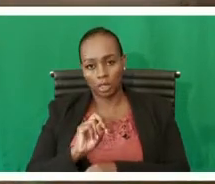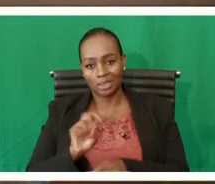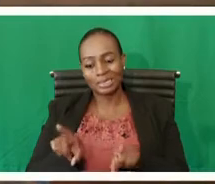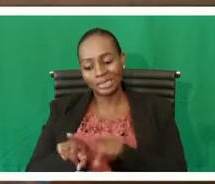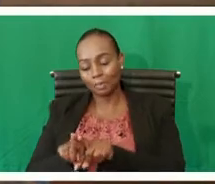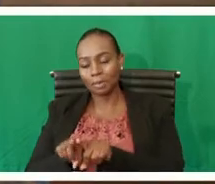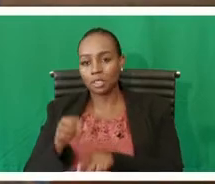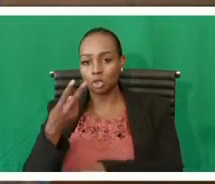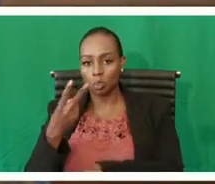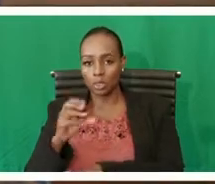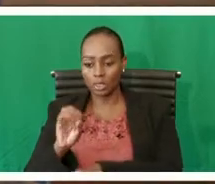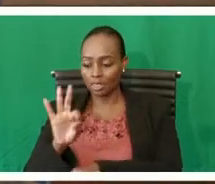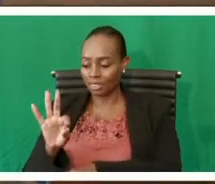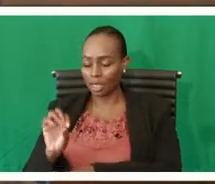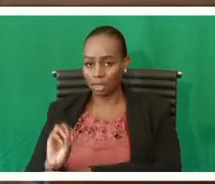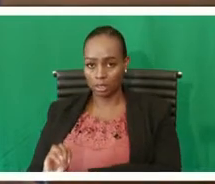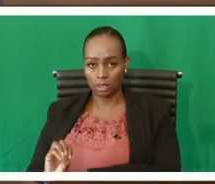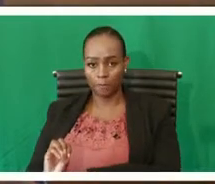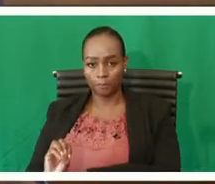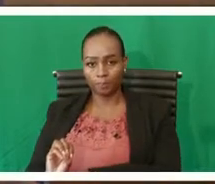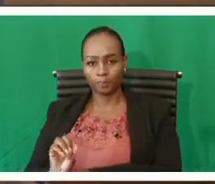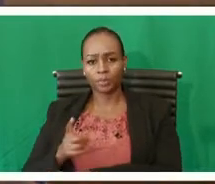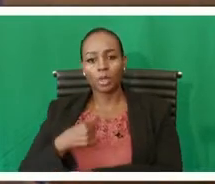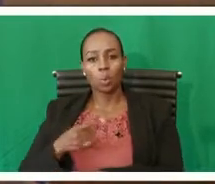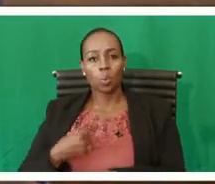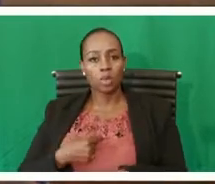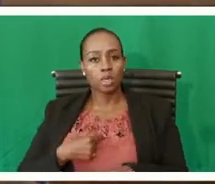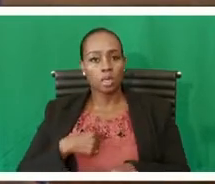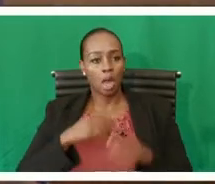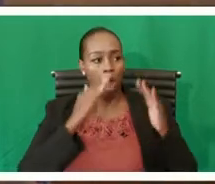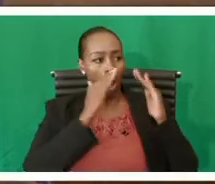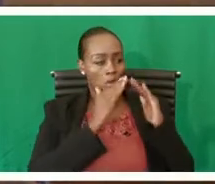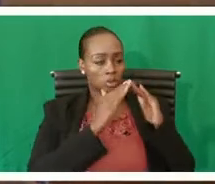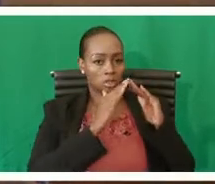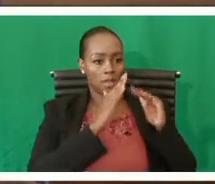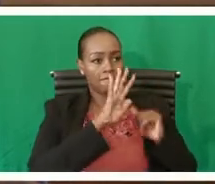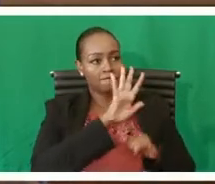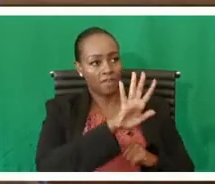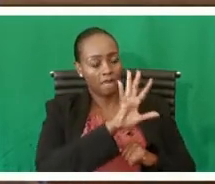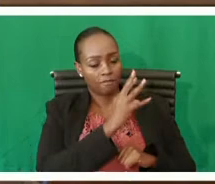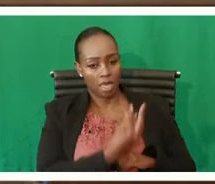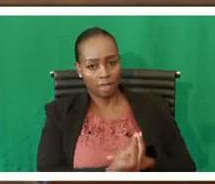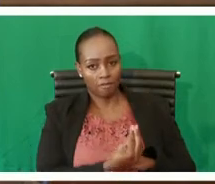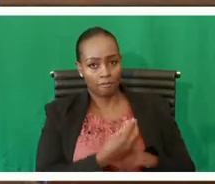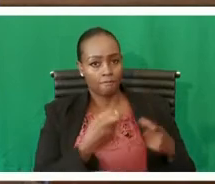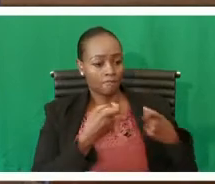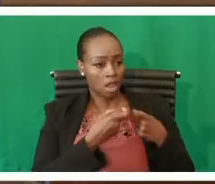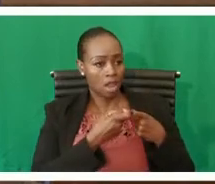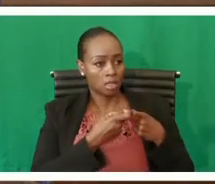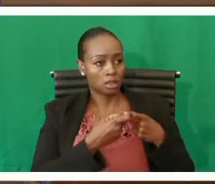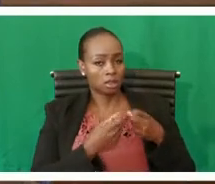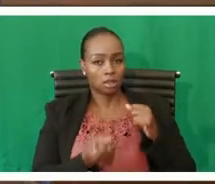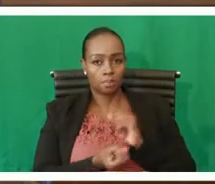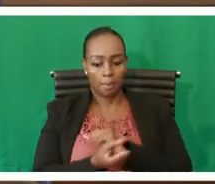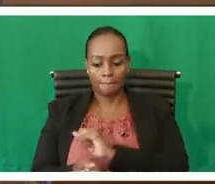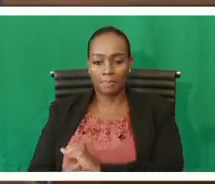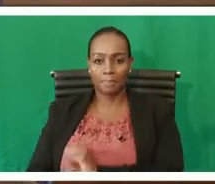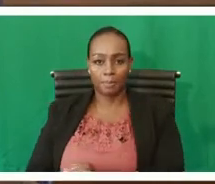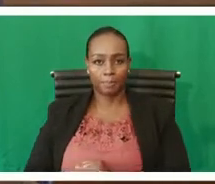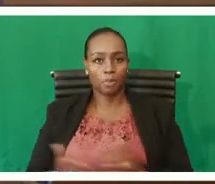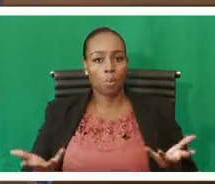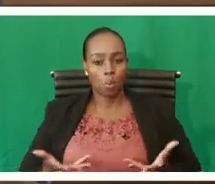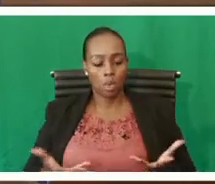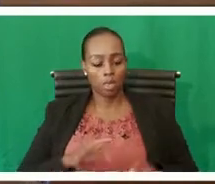2030. We have a safety house and a 5 shelters for victims of gender-based violence in the province to cap